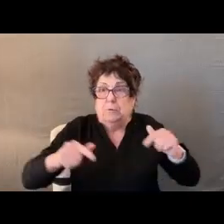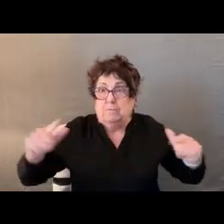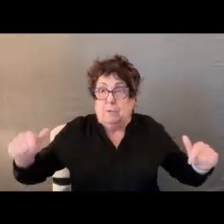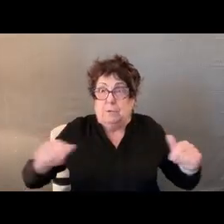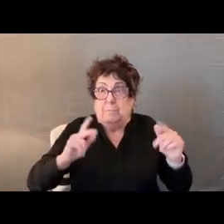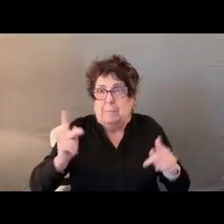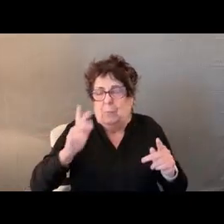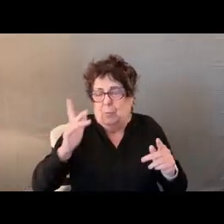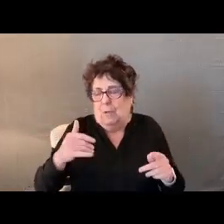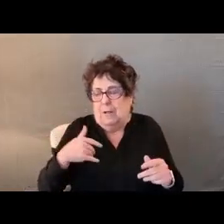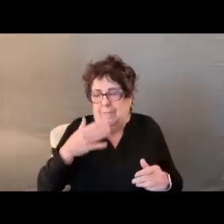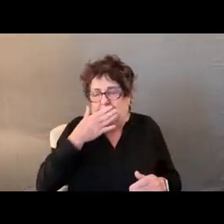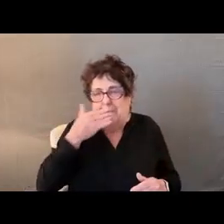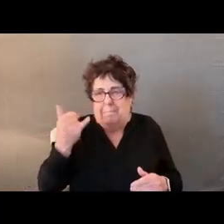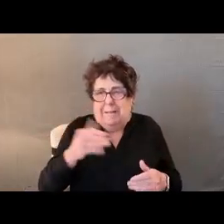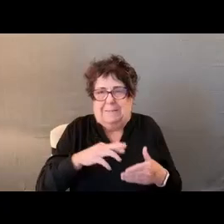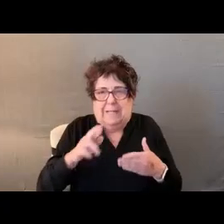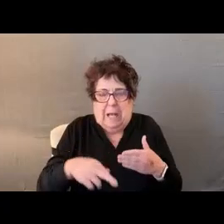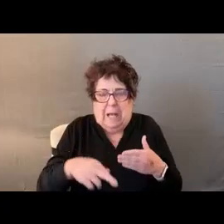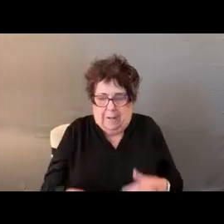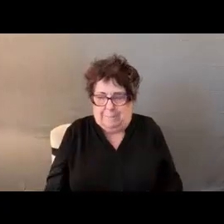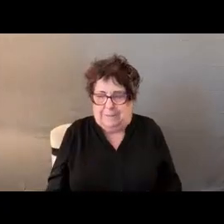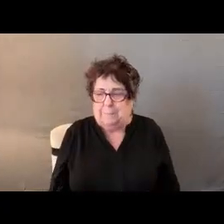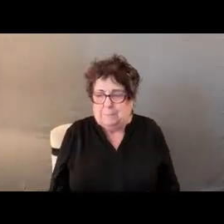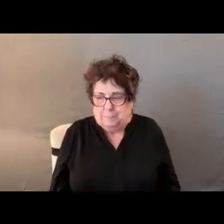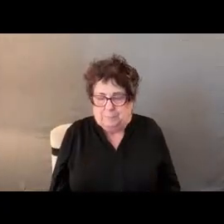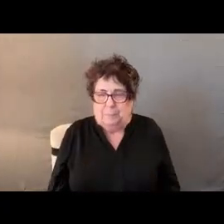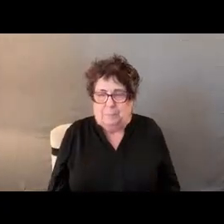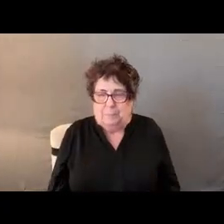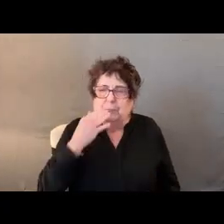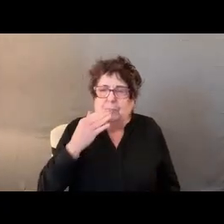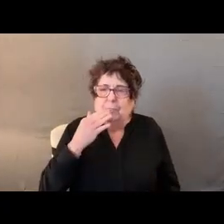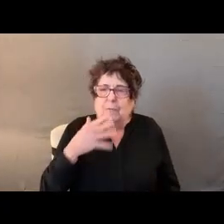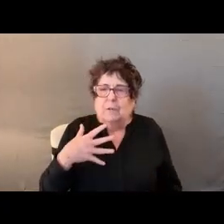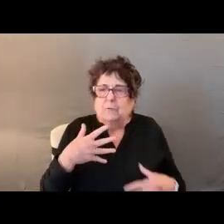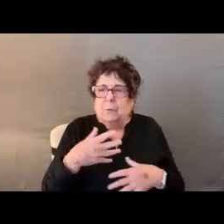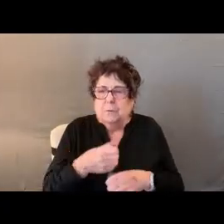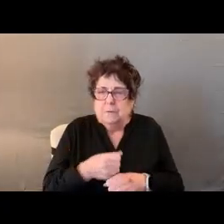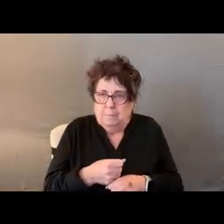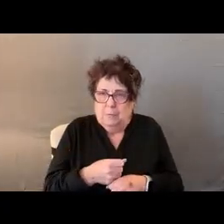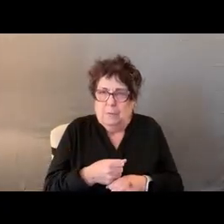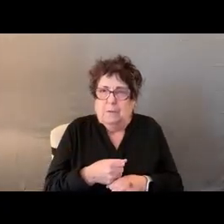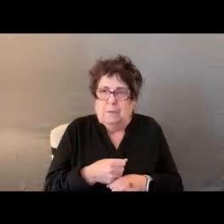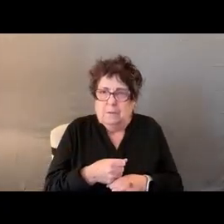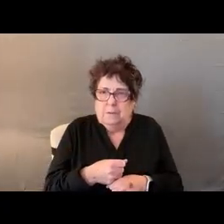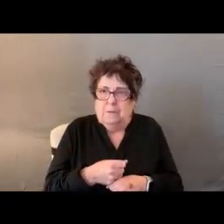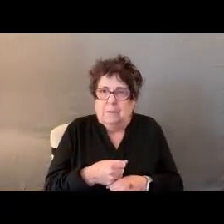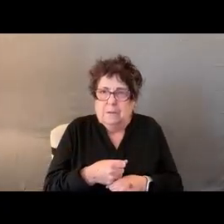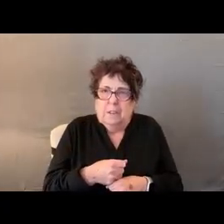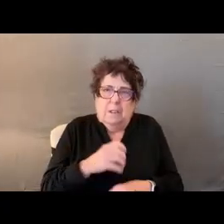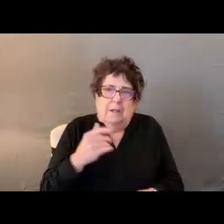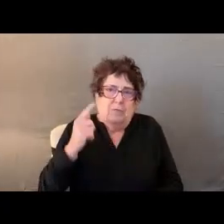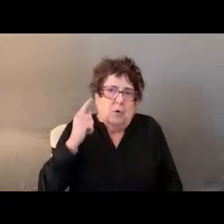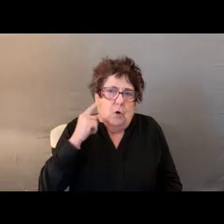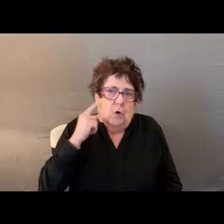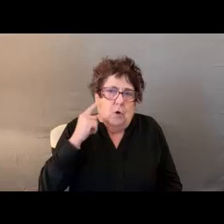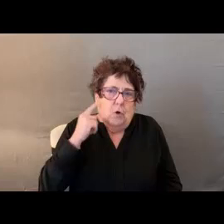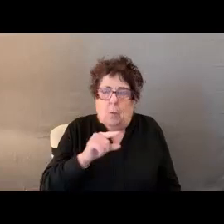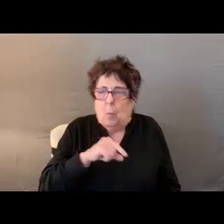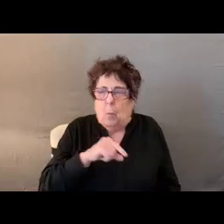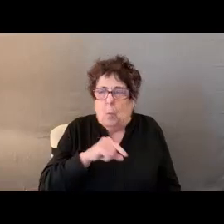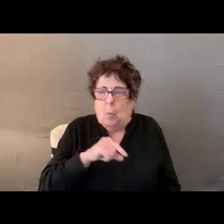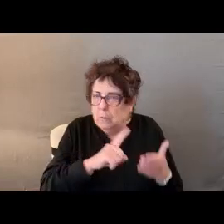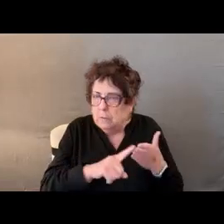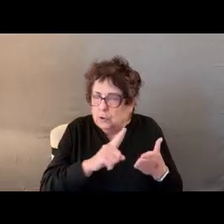Yeah. Thank you. So in summary, I heard like quality assurance, an important